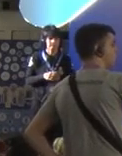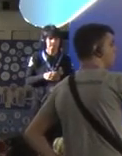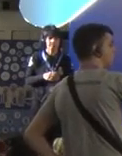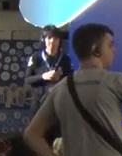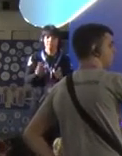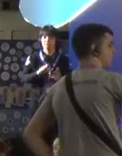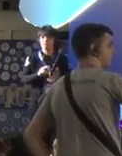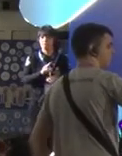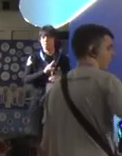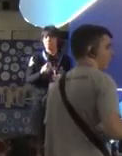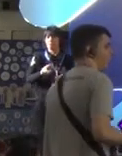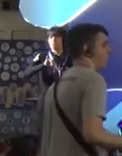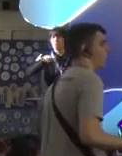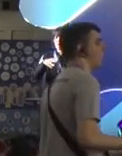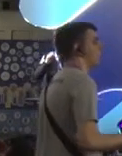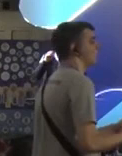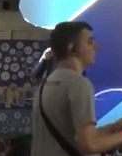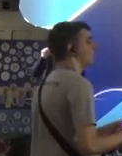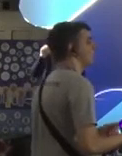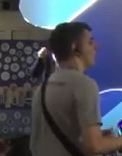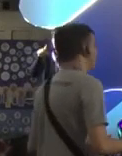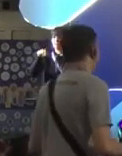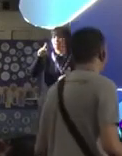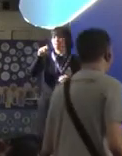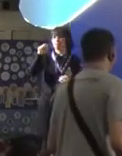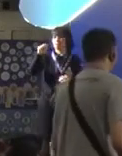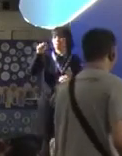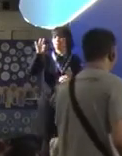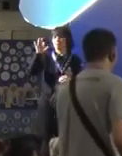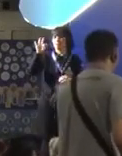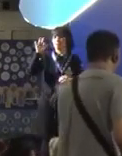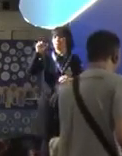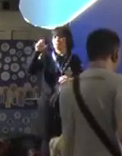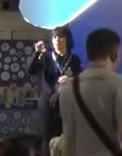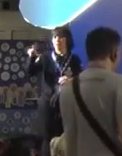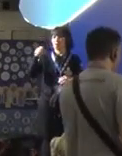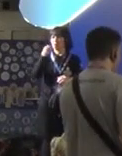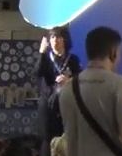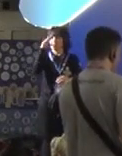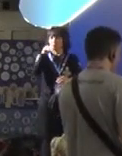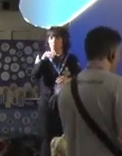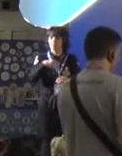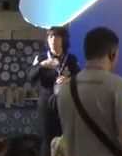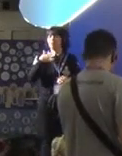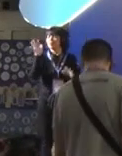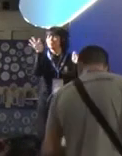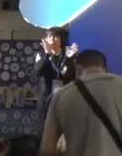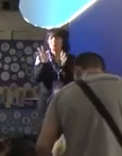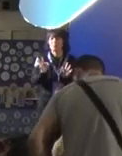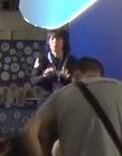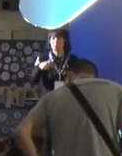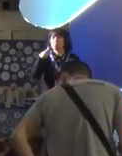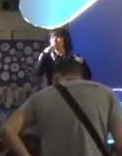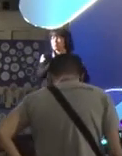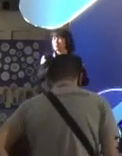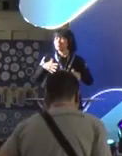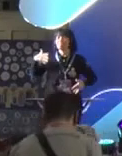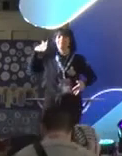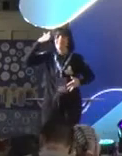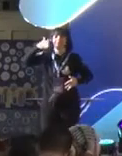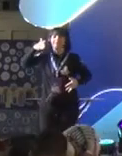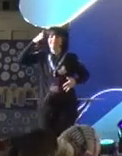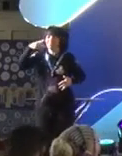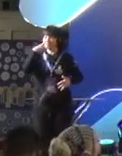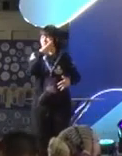Oi, meu nome é José Rafael. Boa noite. Hi. Estou muito feliz em estar aqui em sua